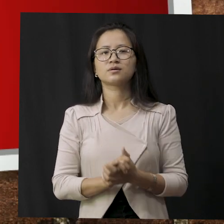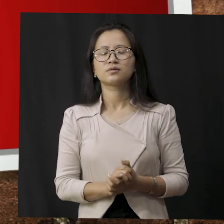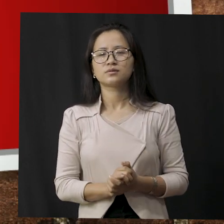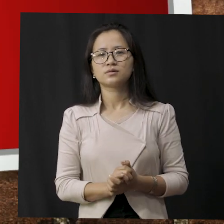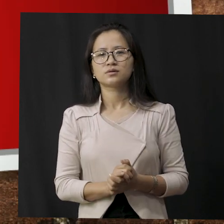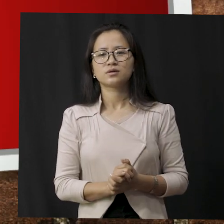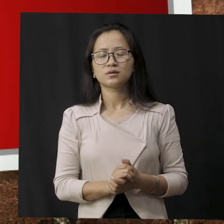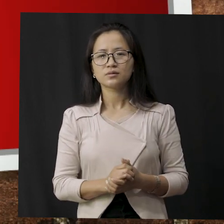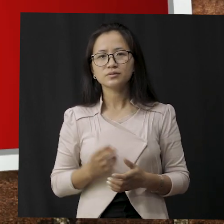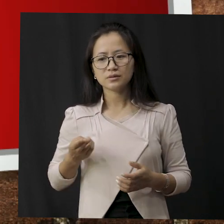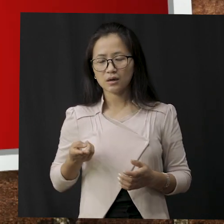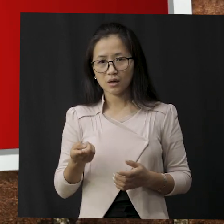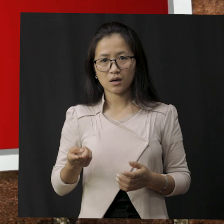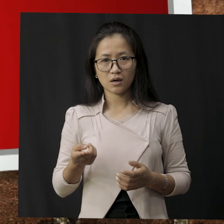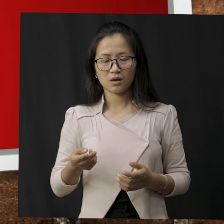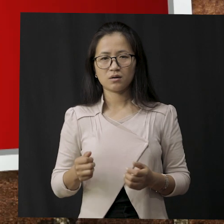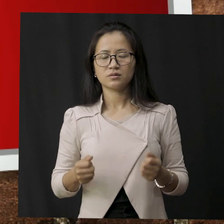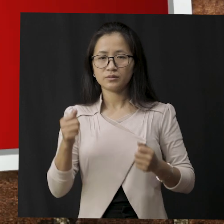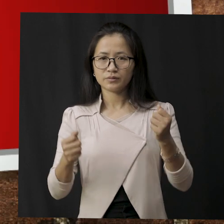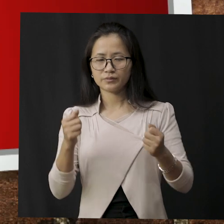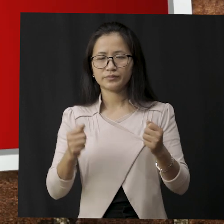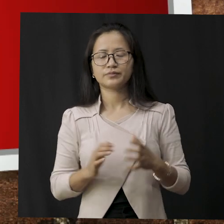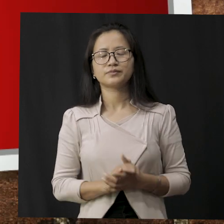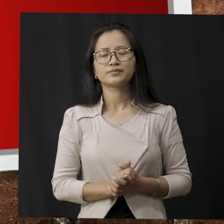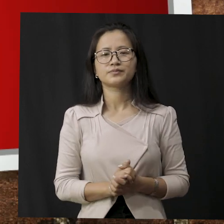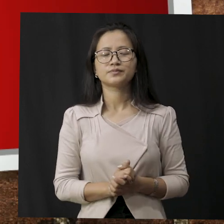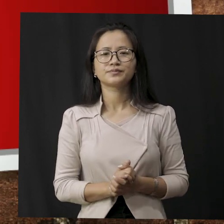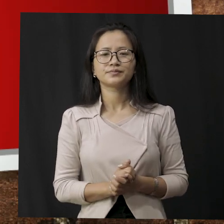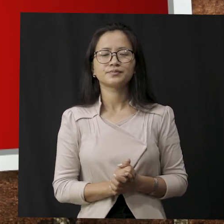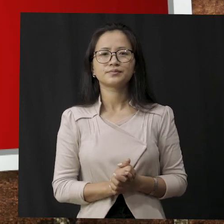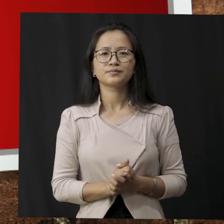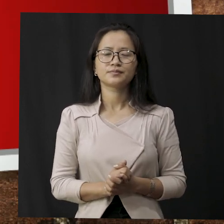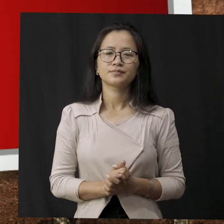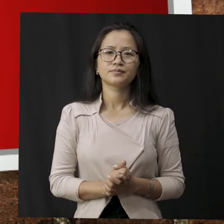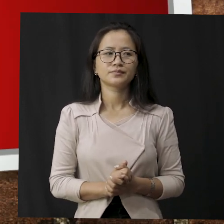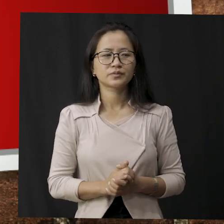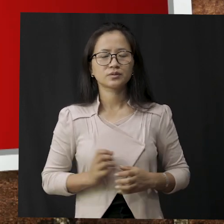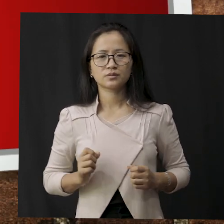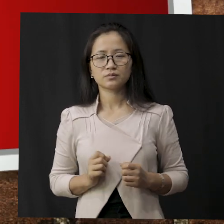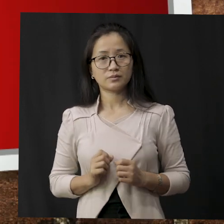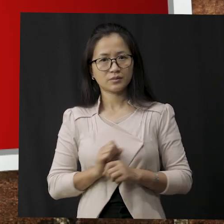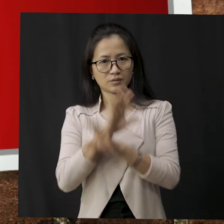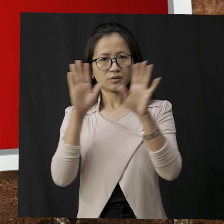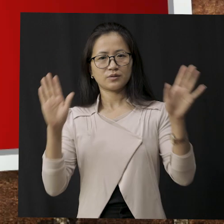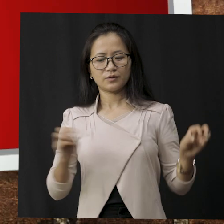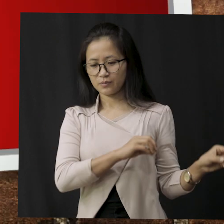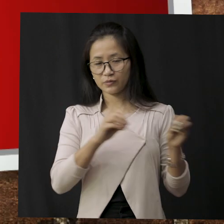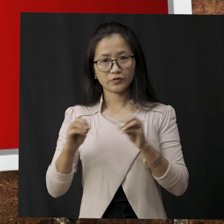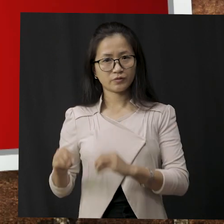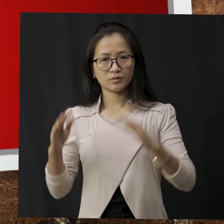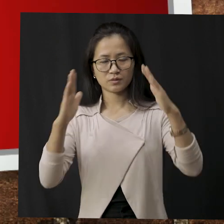A caravan is a house on the wheel. Now, are you excited to see next type of